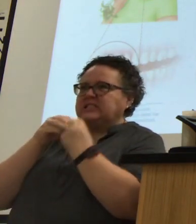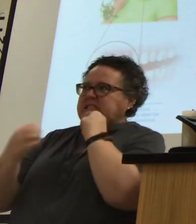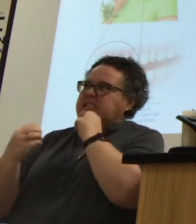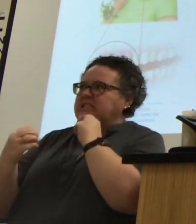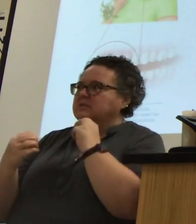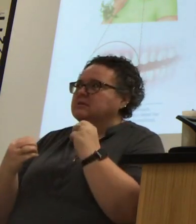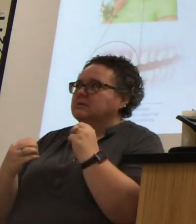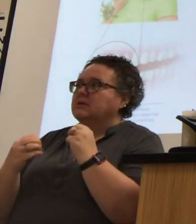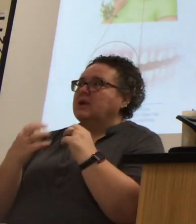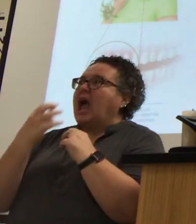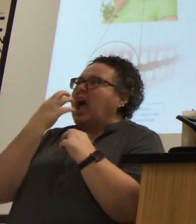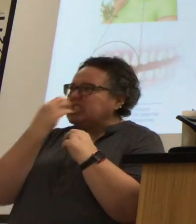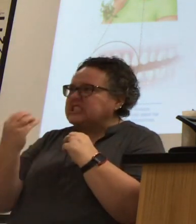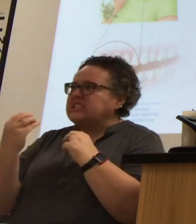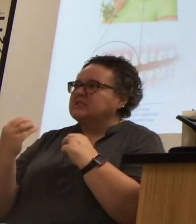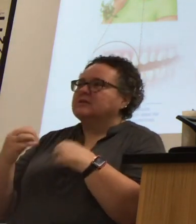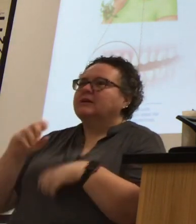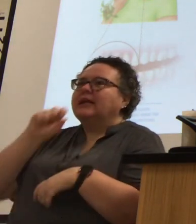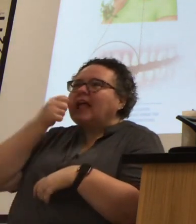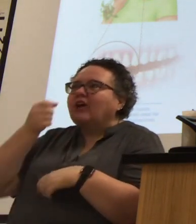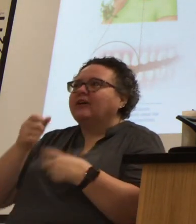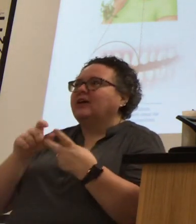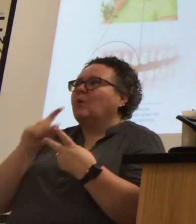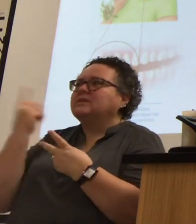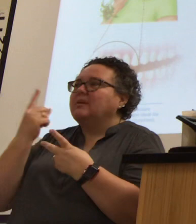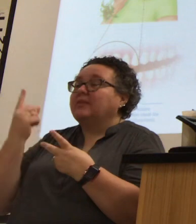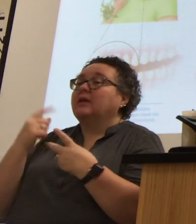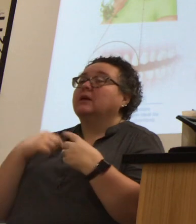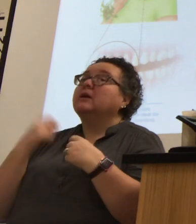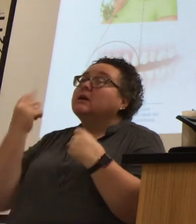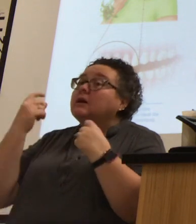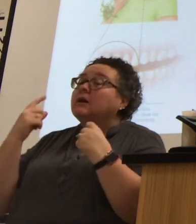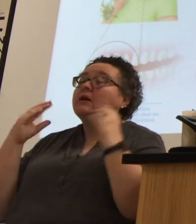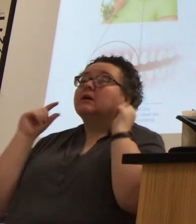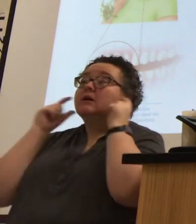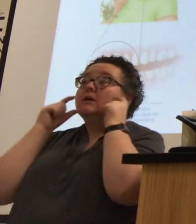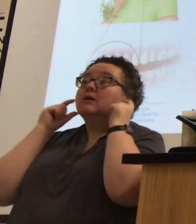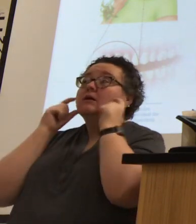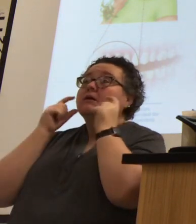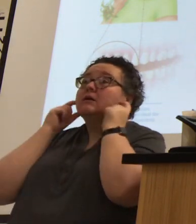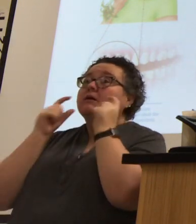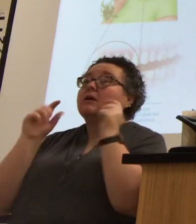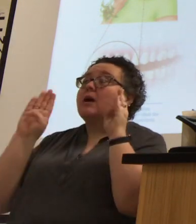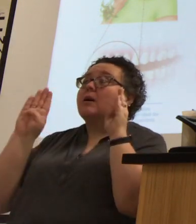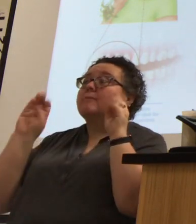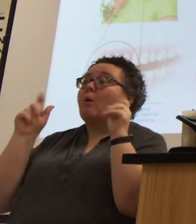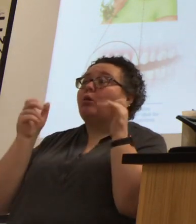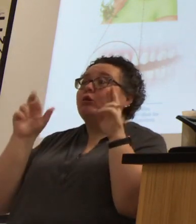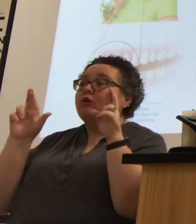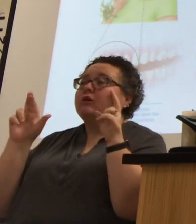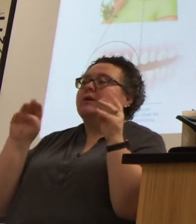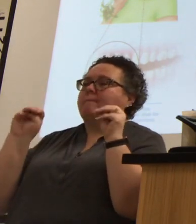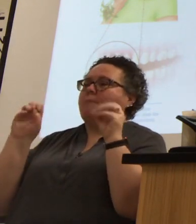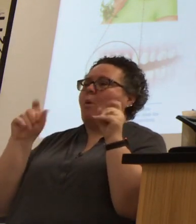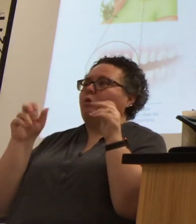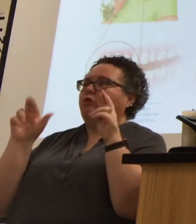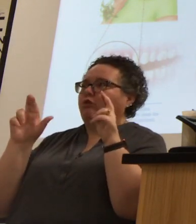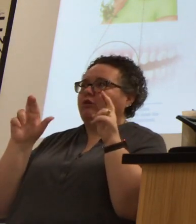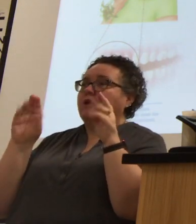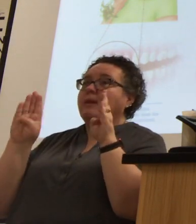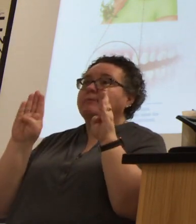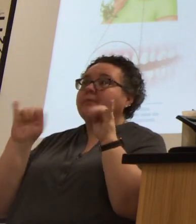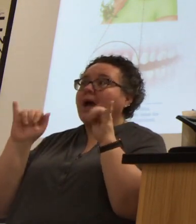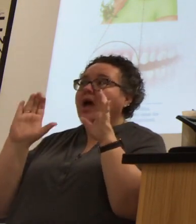They're biting off a piece of carrot there. Well, the molars, bicuspid, tricuspid, it's called molars.